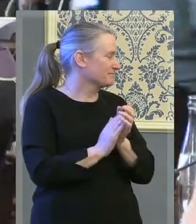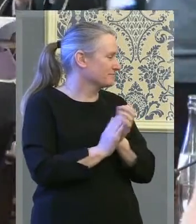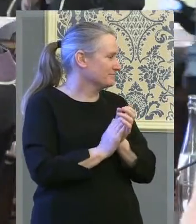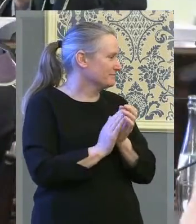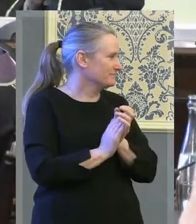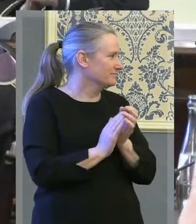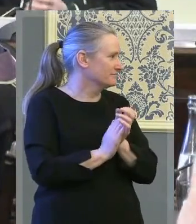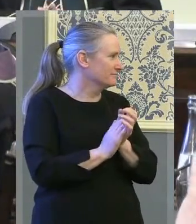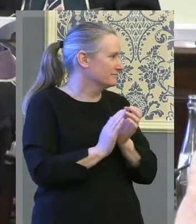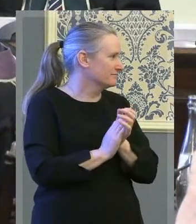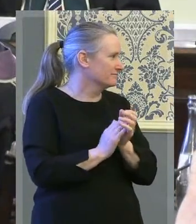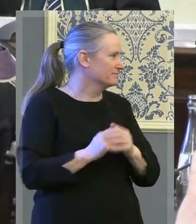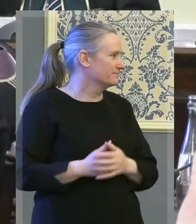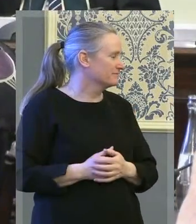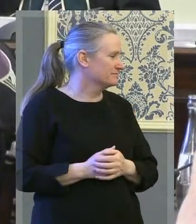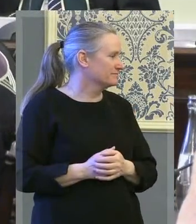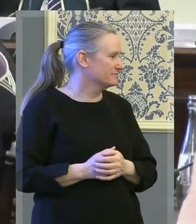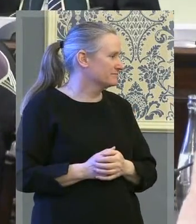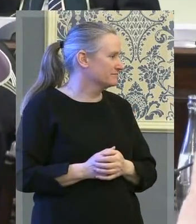And